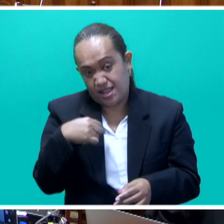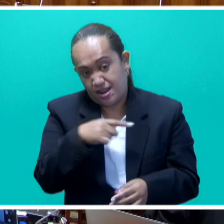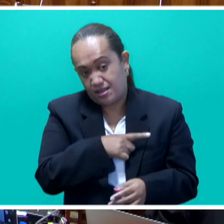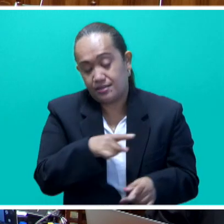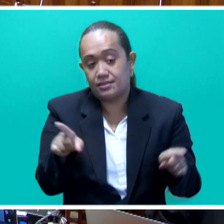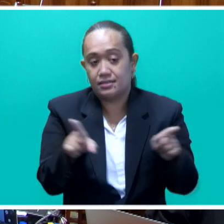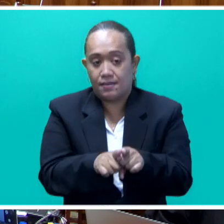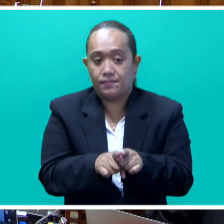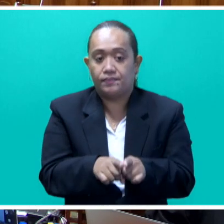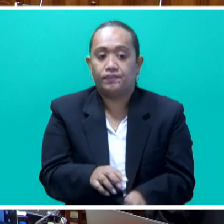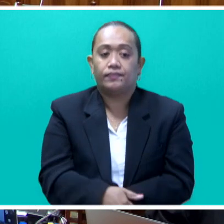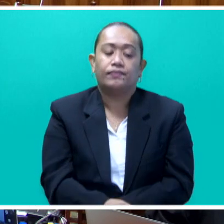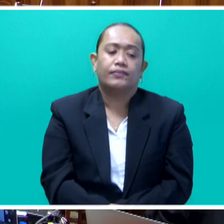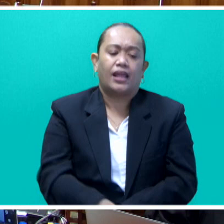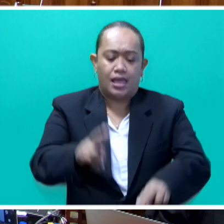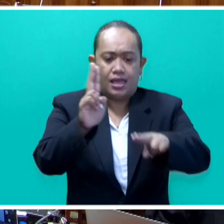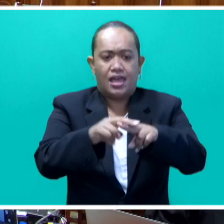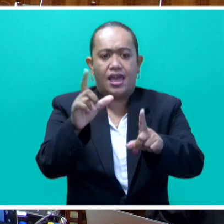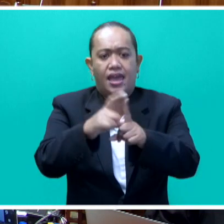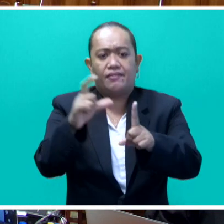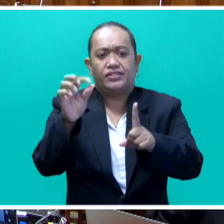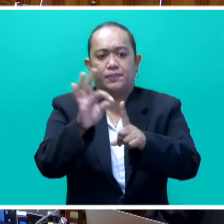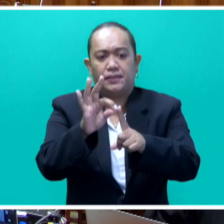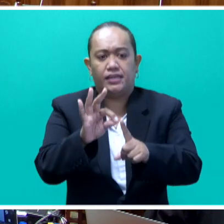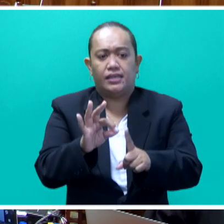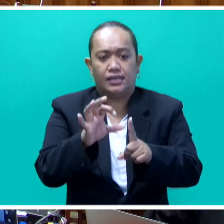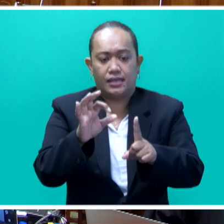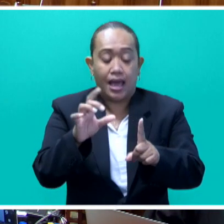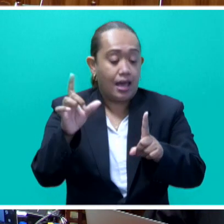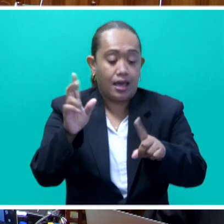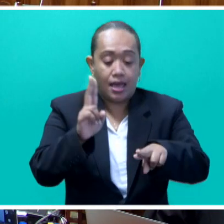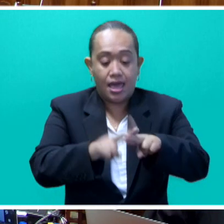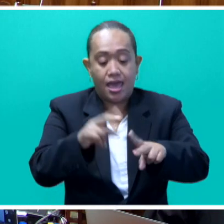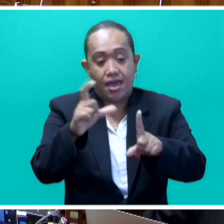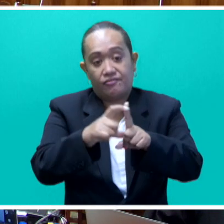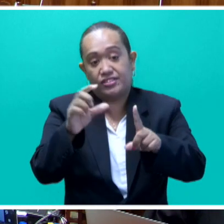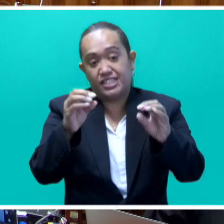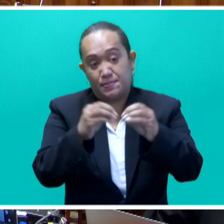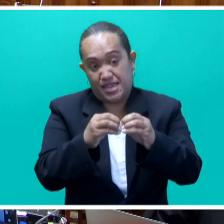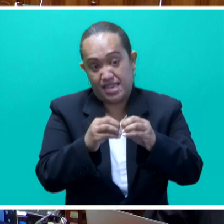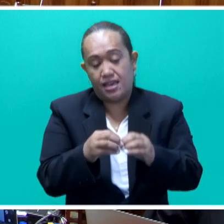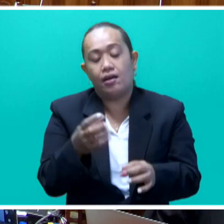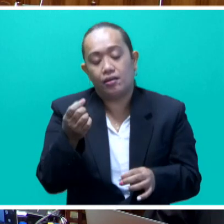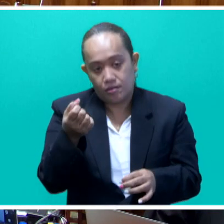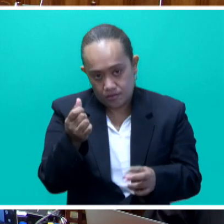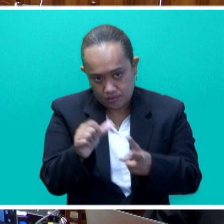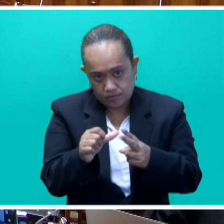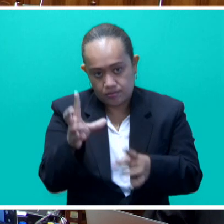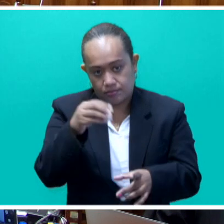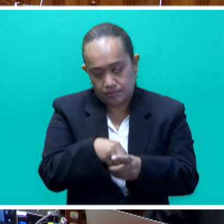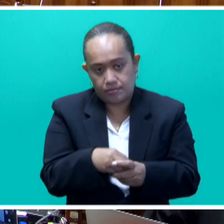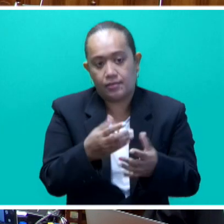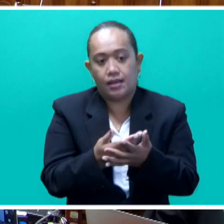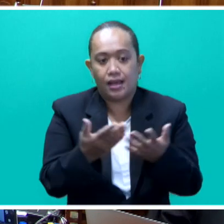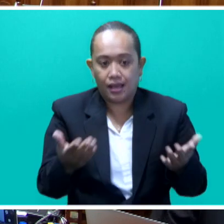Bank has leapfrogged other banks and financial institutions in rolling out this initiative by paying out more than $2 million to